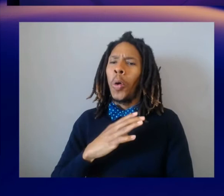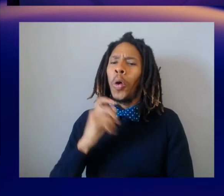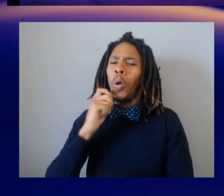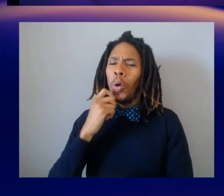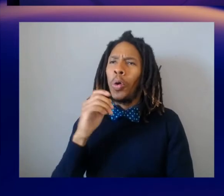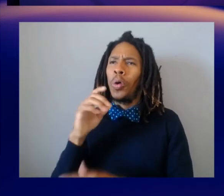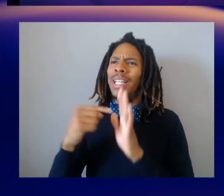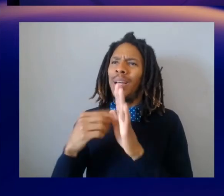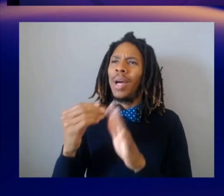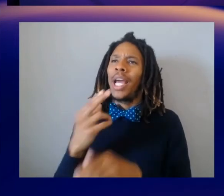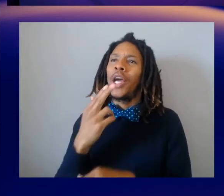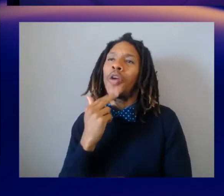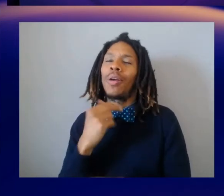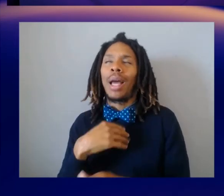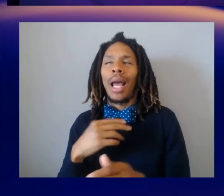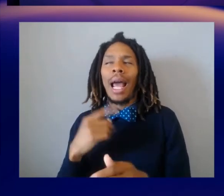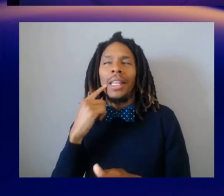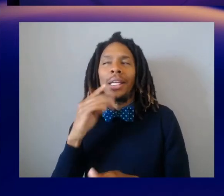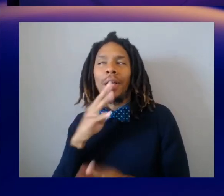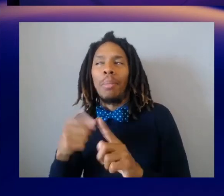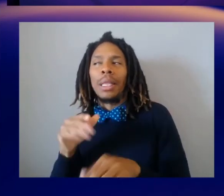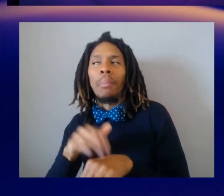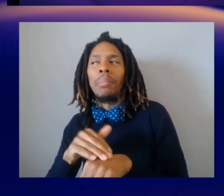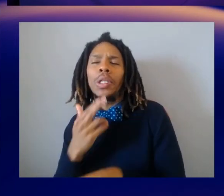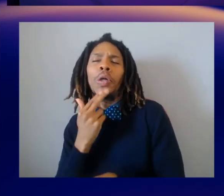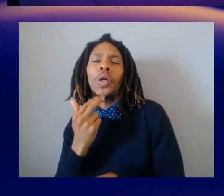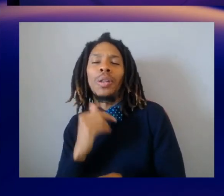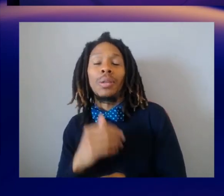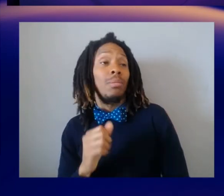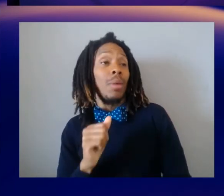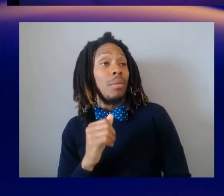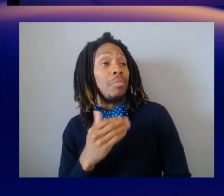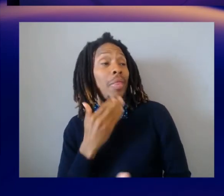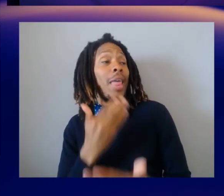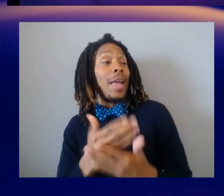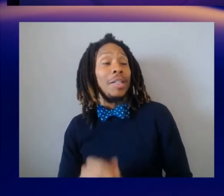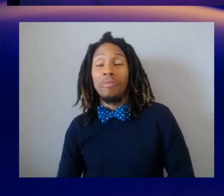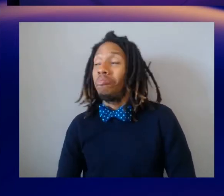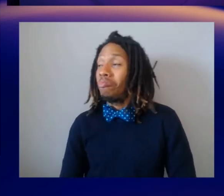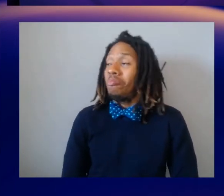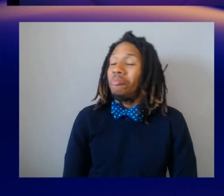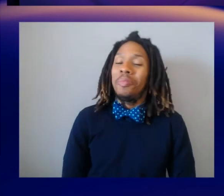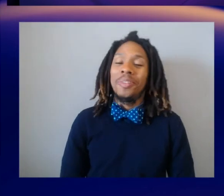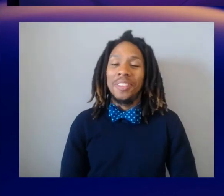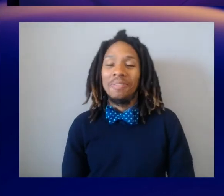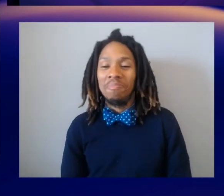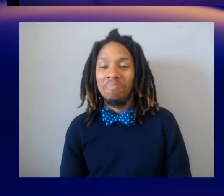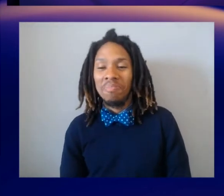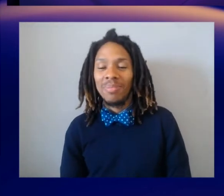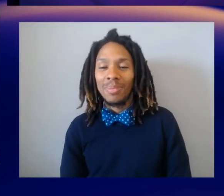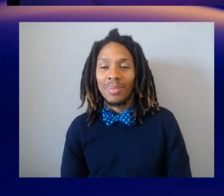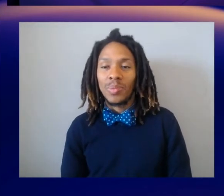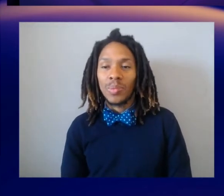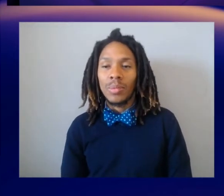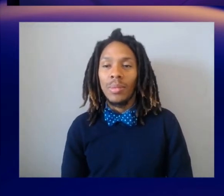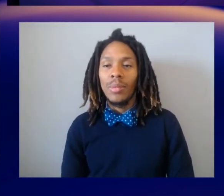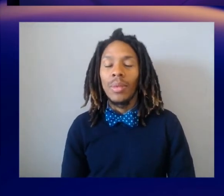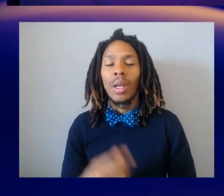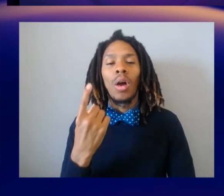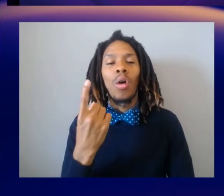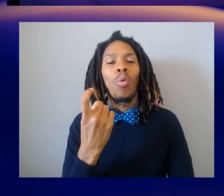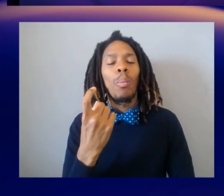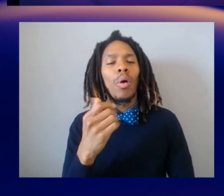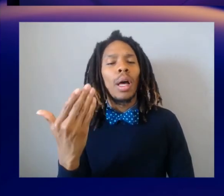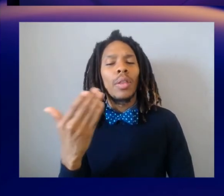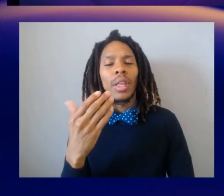the pets, I'm sure. Nice. Yeah. Awesome. Well, thank you. And then one other thing to take a look at is if